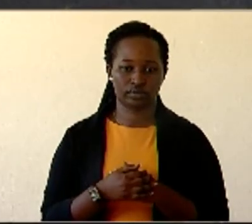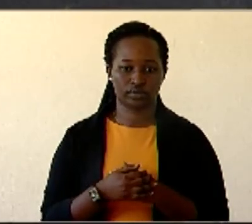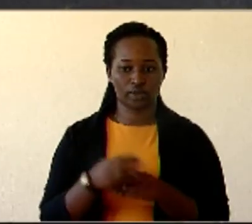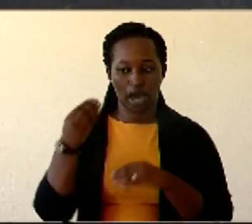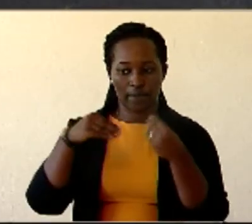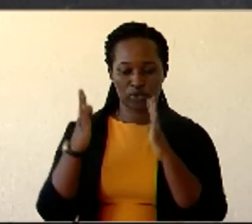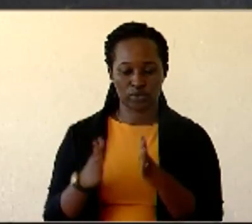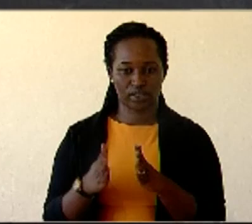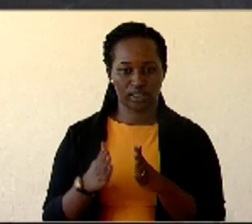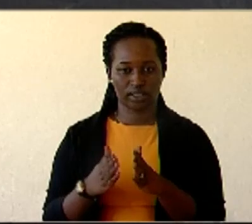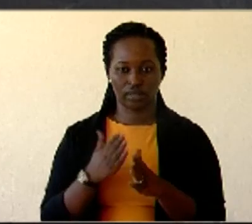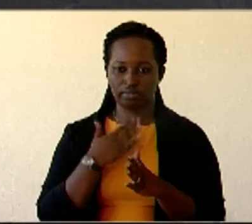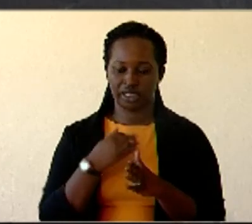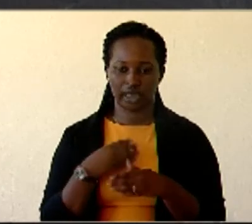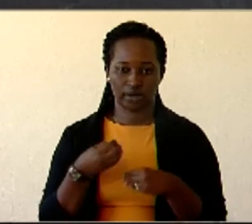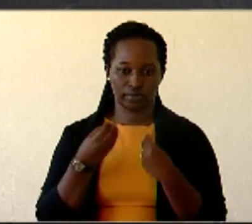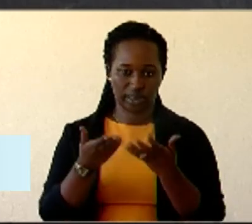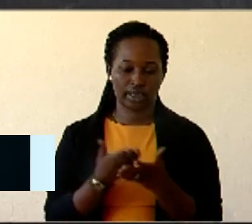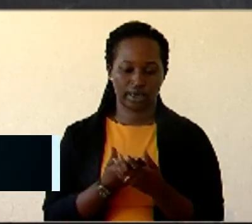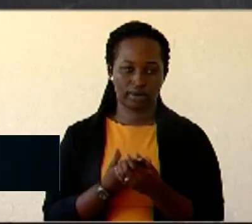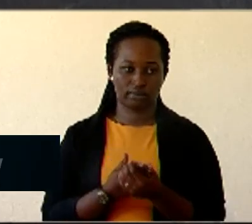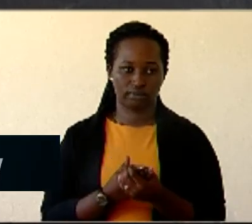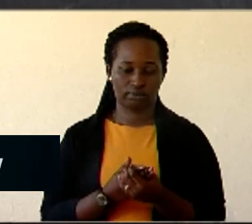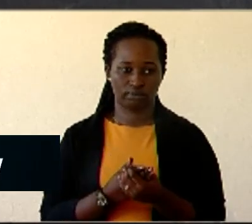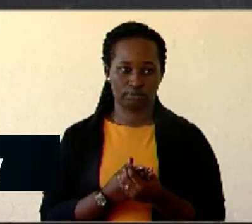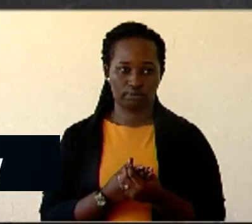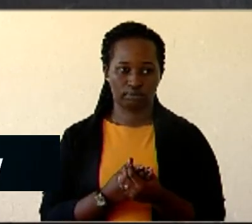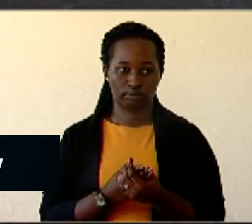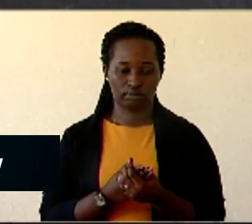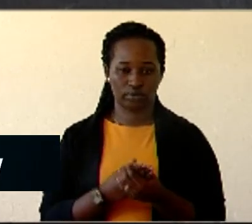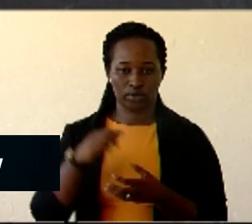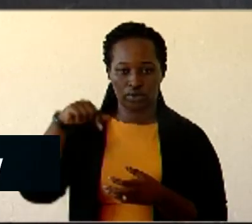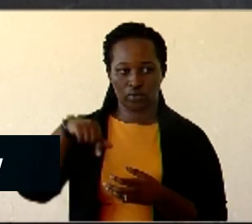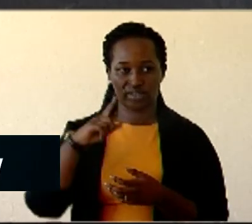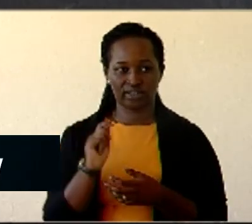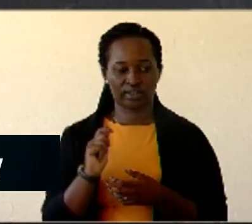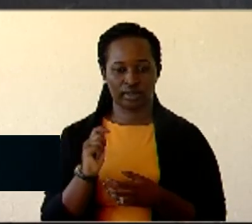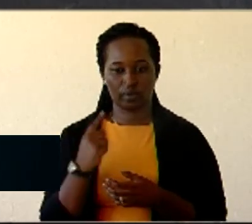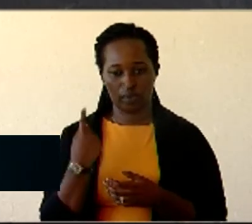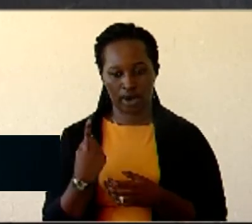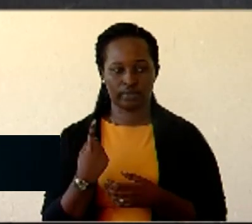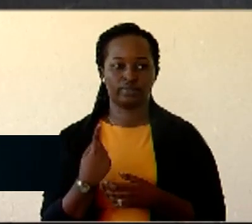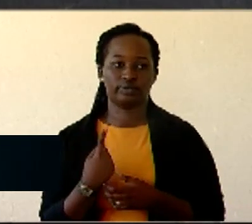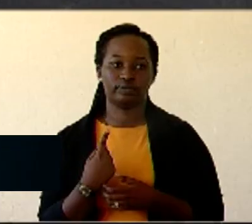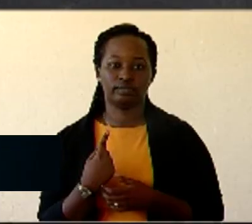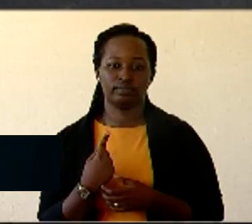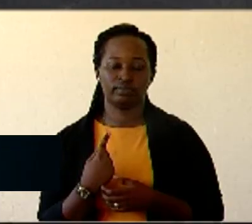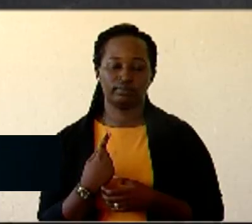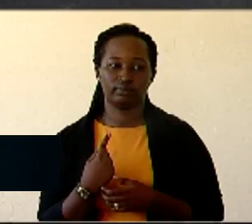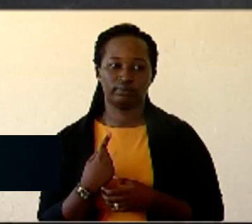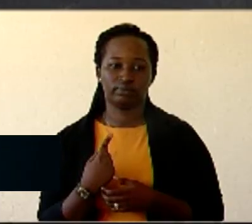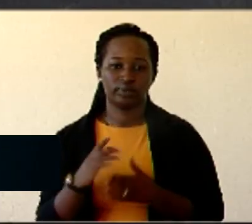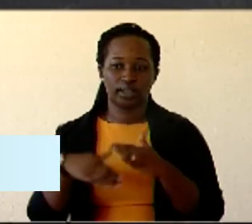producers are willing to supply maybe quantity 1.